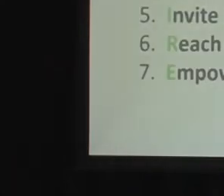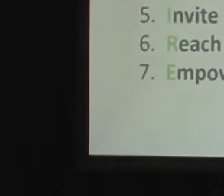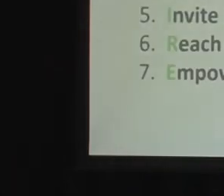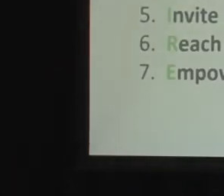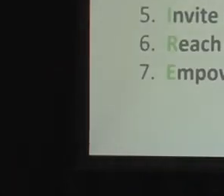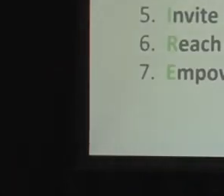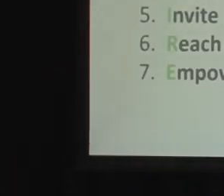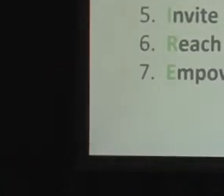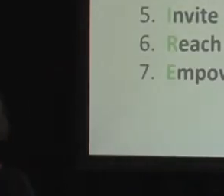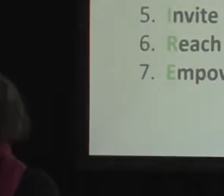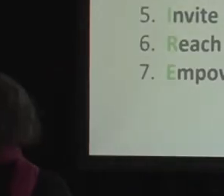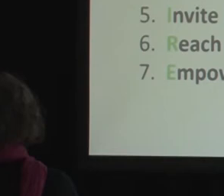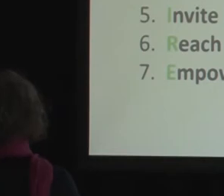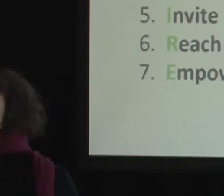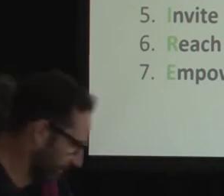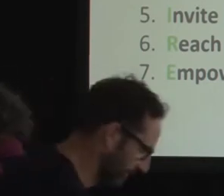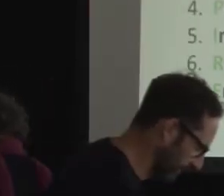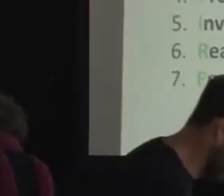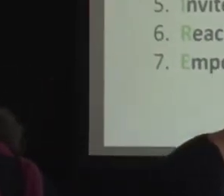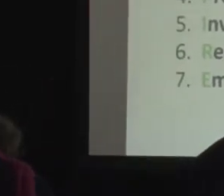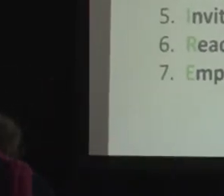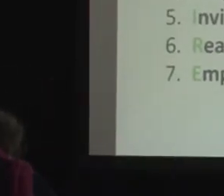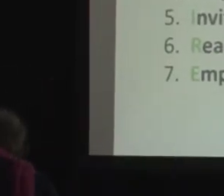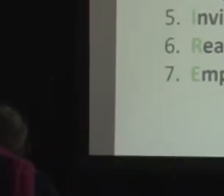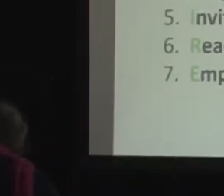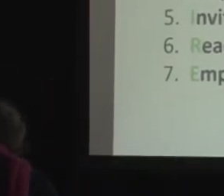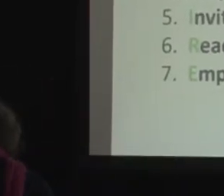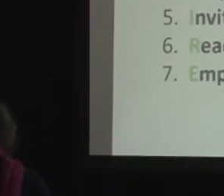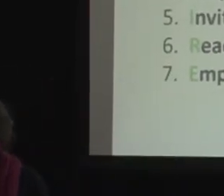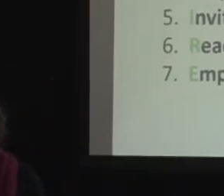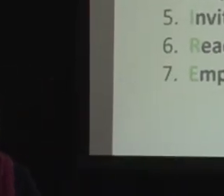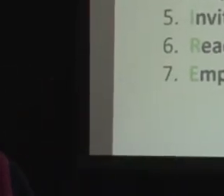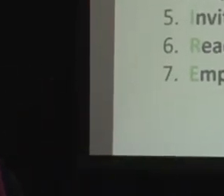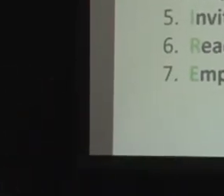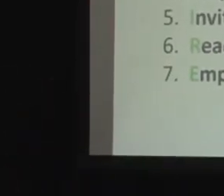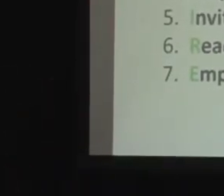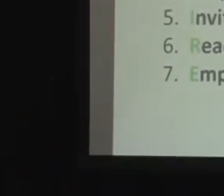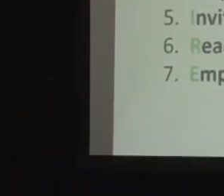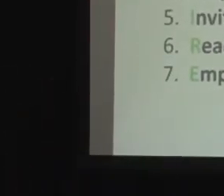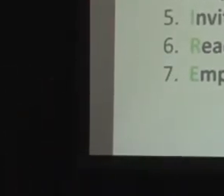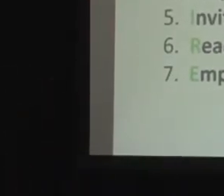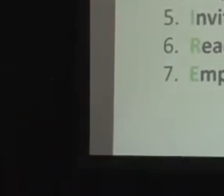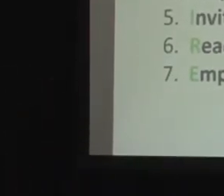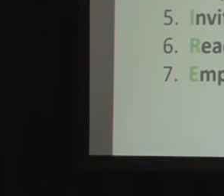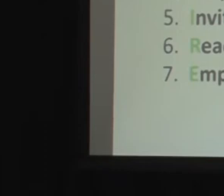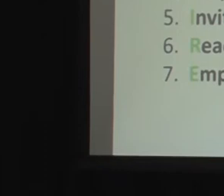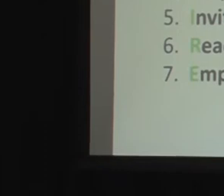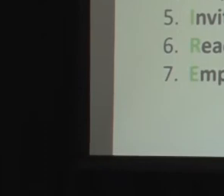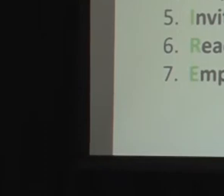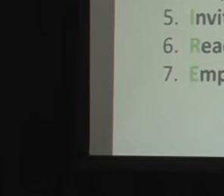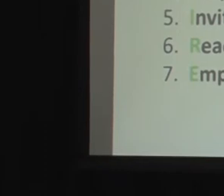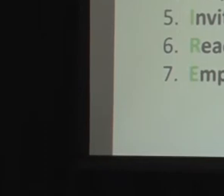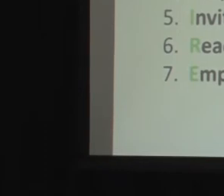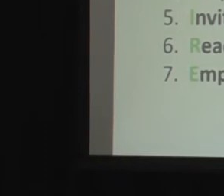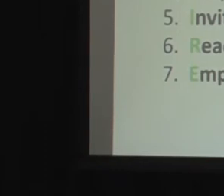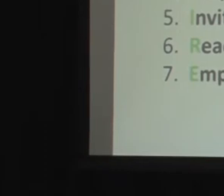We set an overall renewal approach. So this is really the type of experience that we were aiming to create in a nutshell, and very